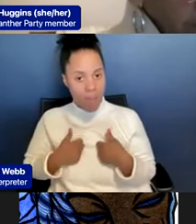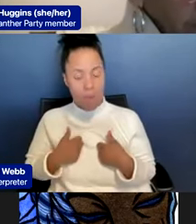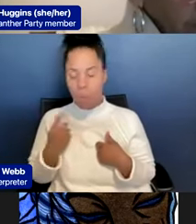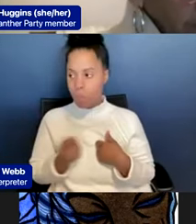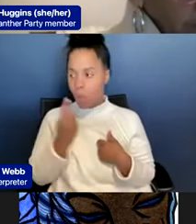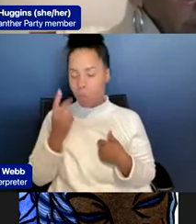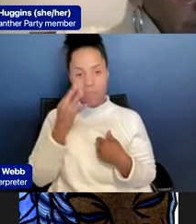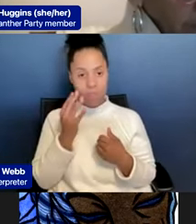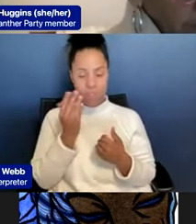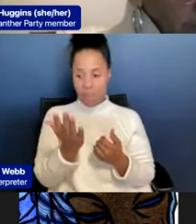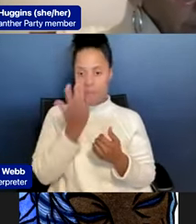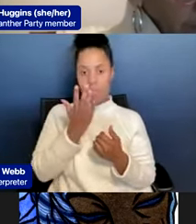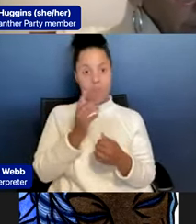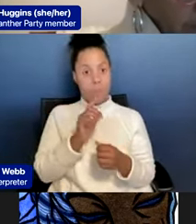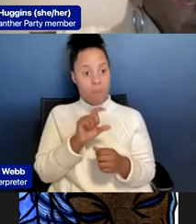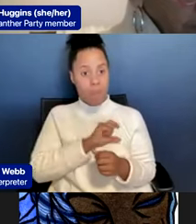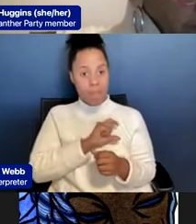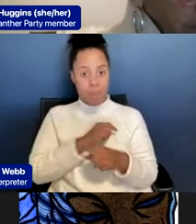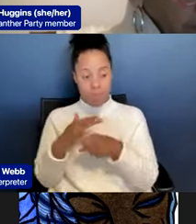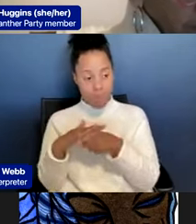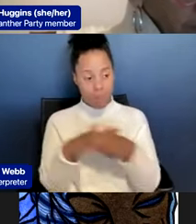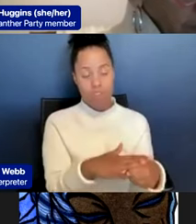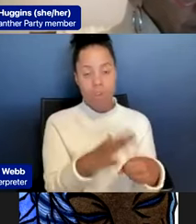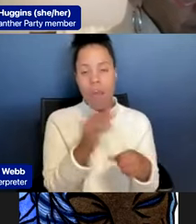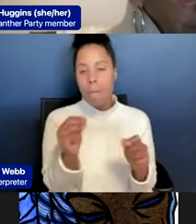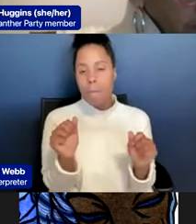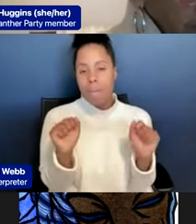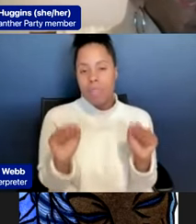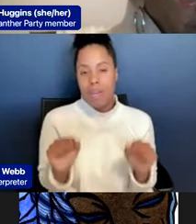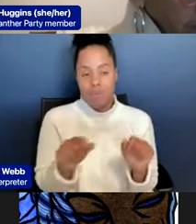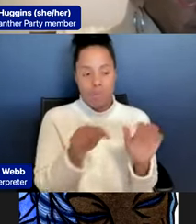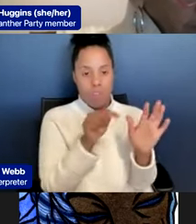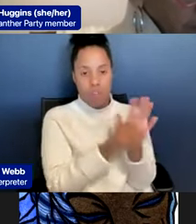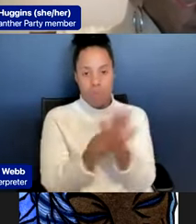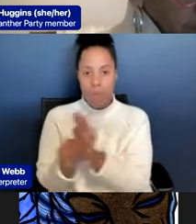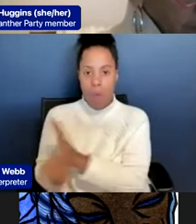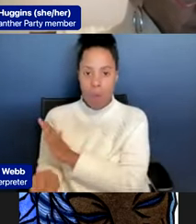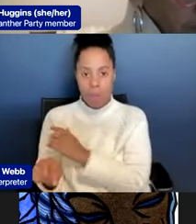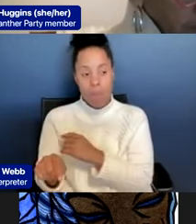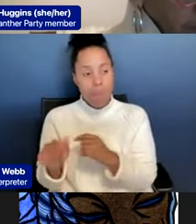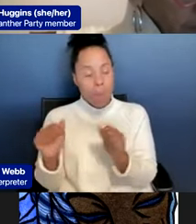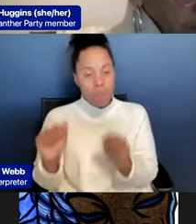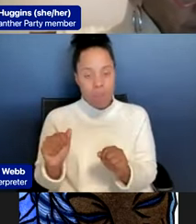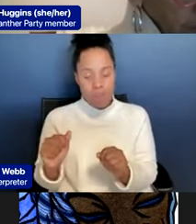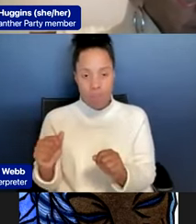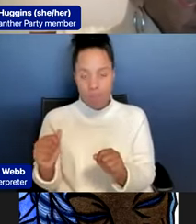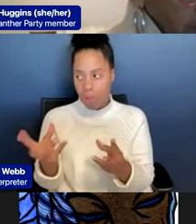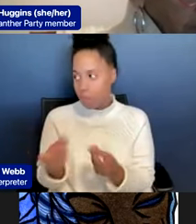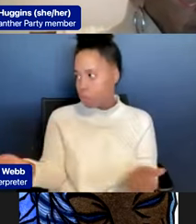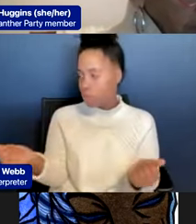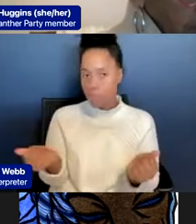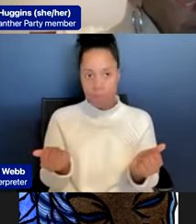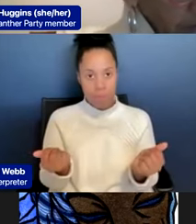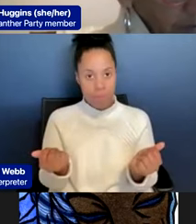repression and the potential of genocide, the potential of being wiped off the face of the planet. The question that I